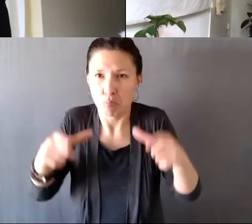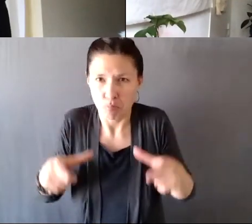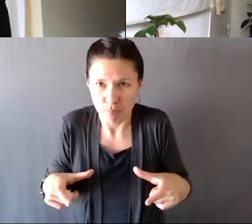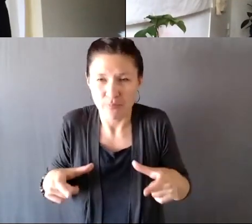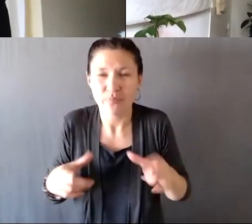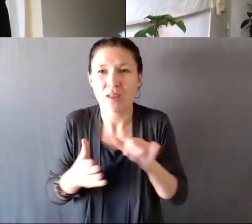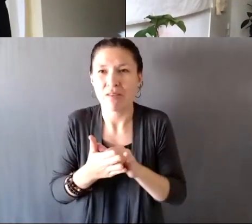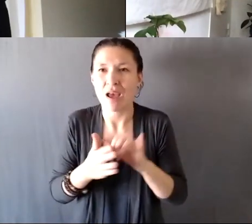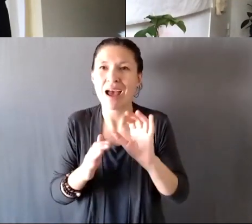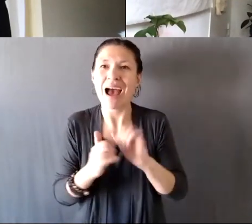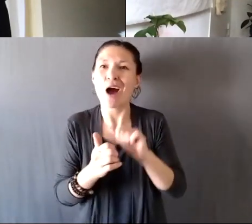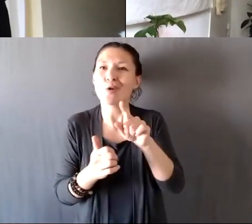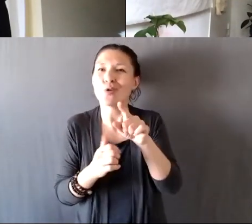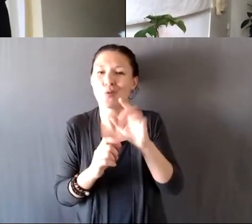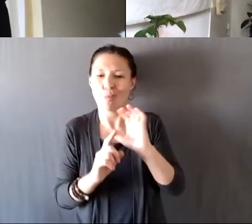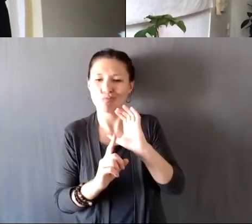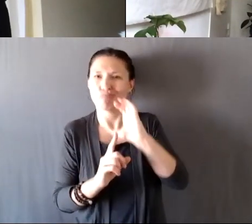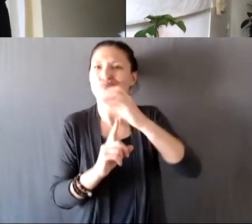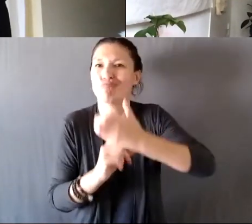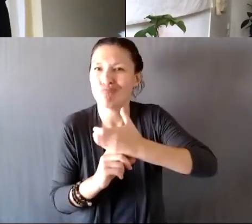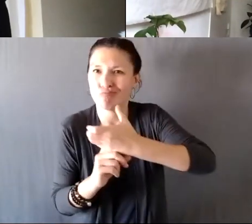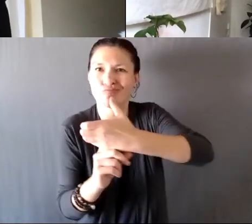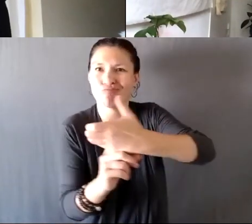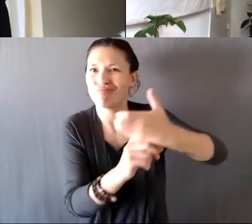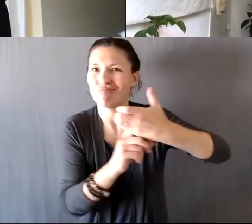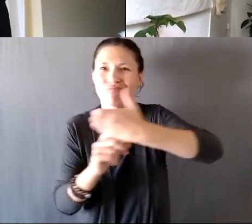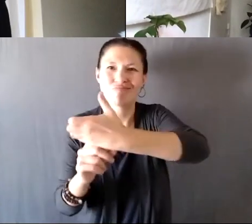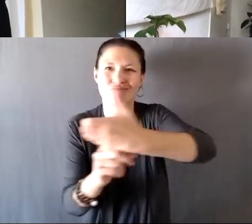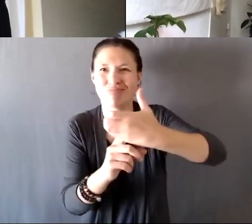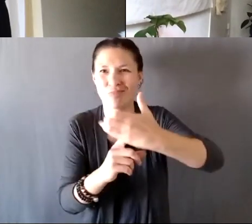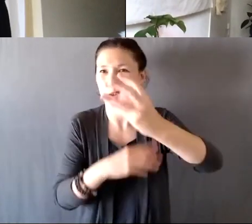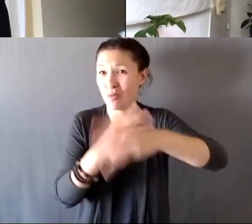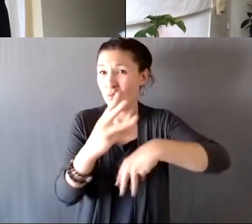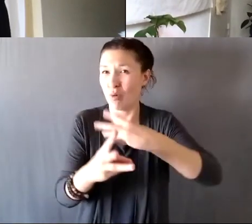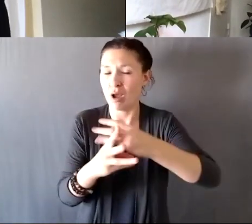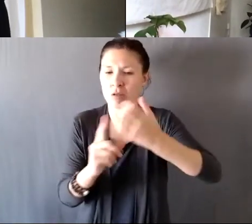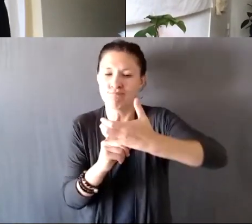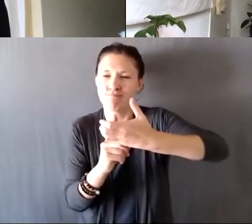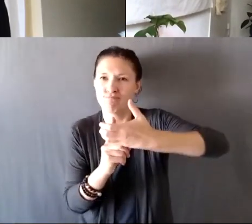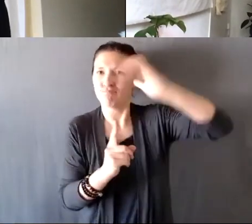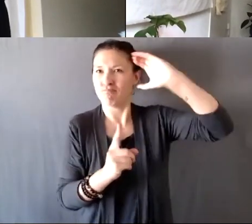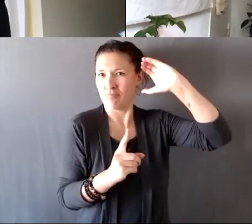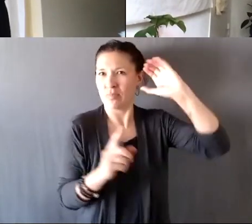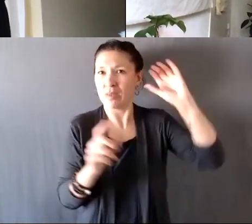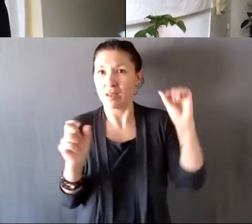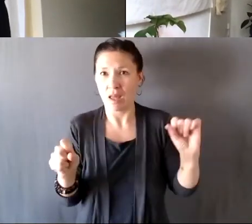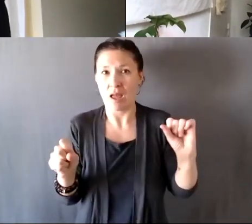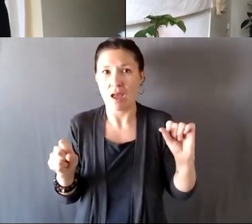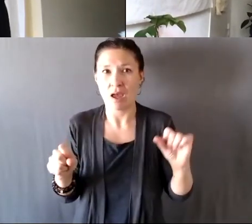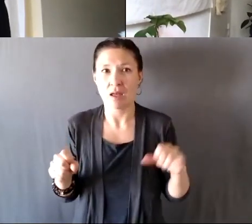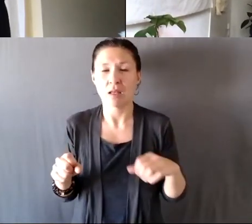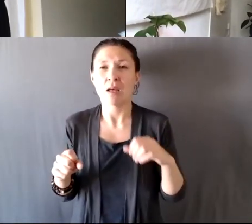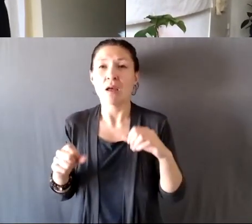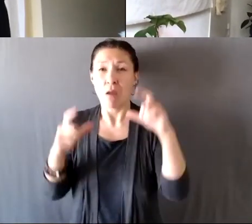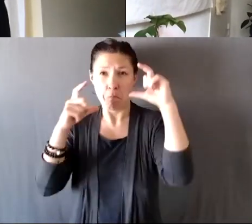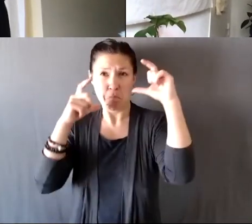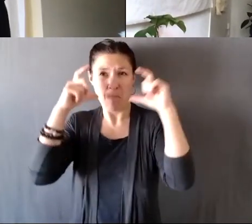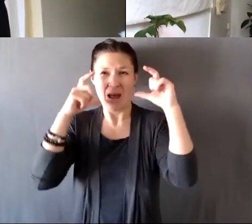So as you bring it, just imagine you are also visualizing removing these masks or decorations, and you can